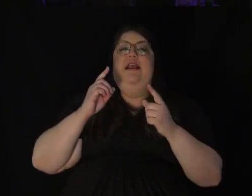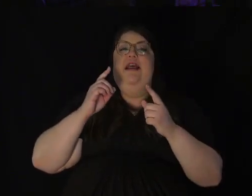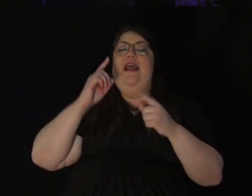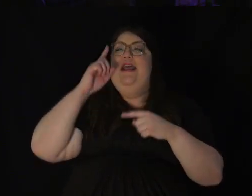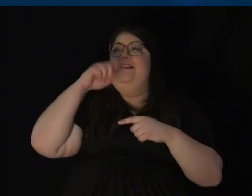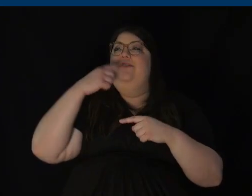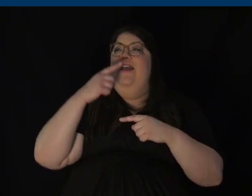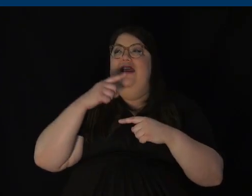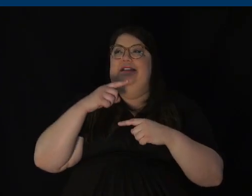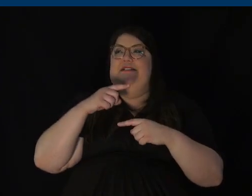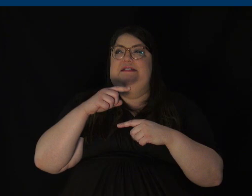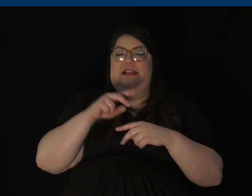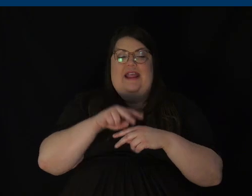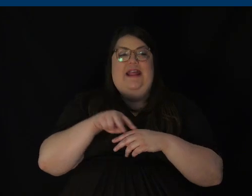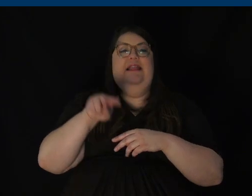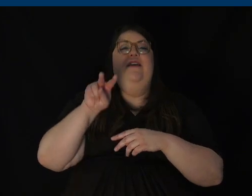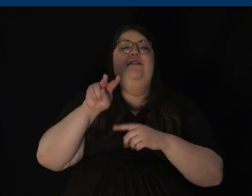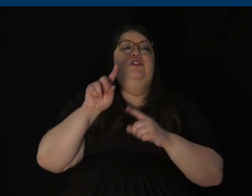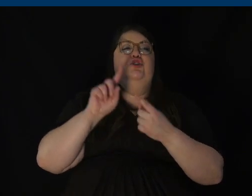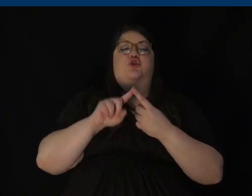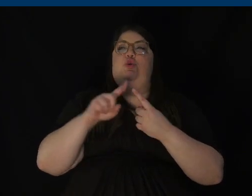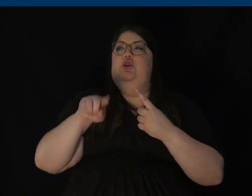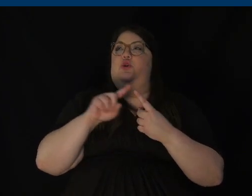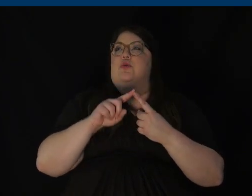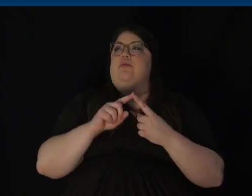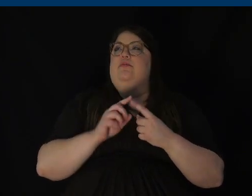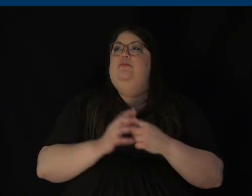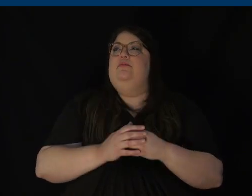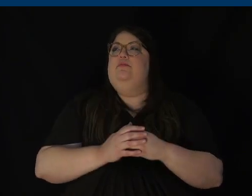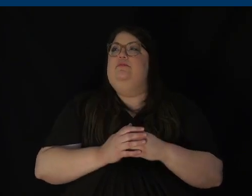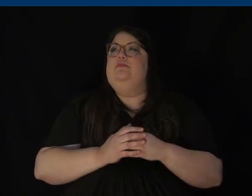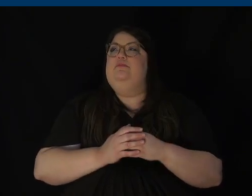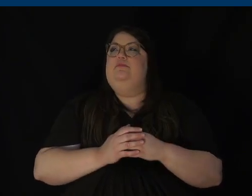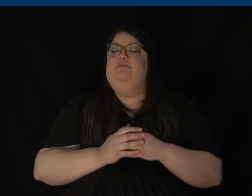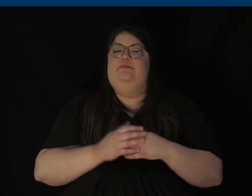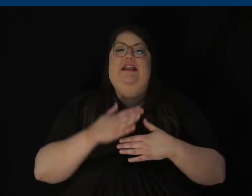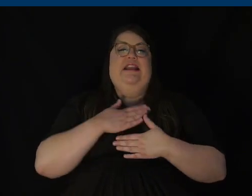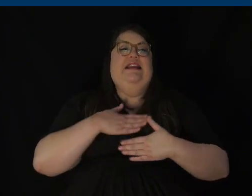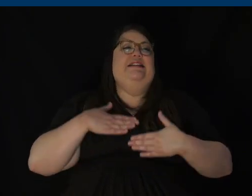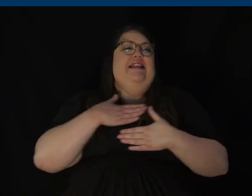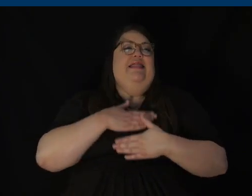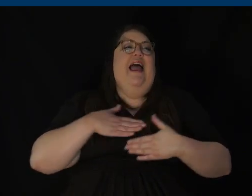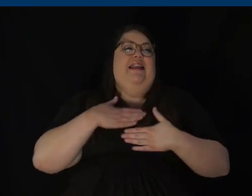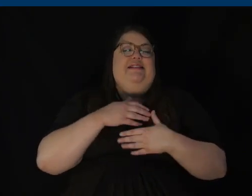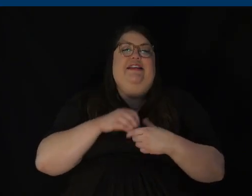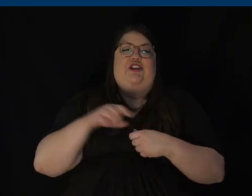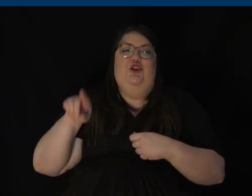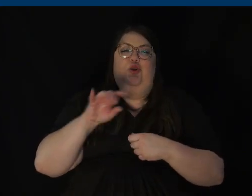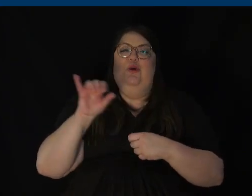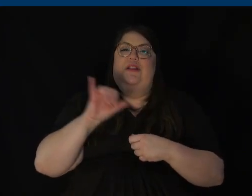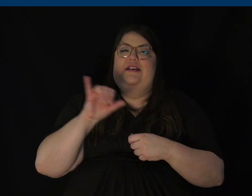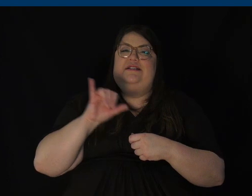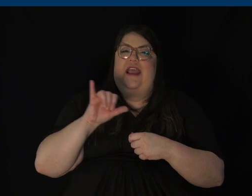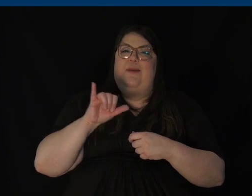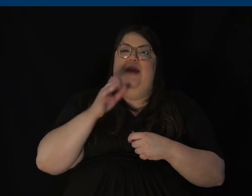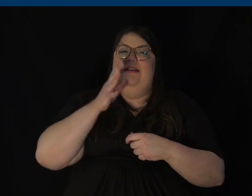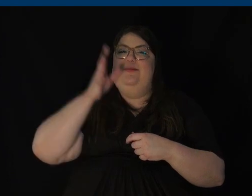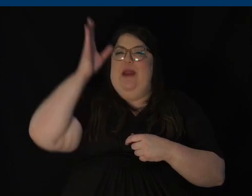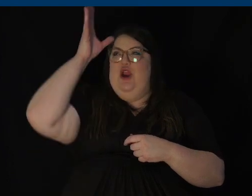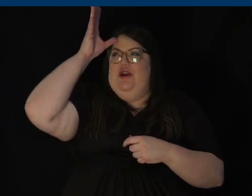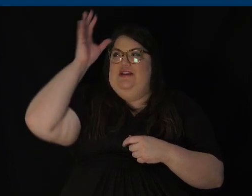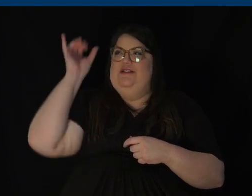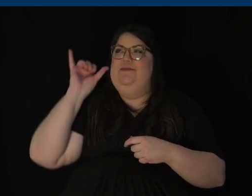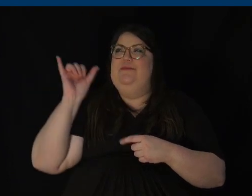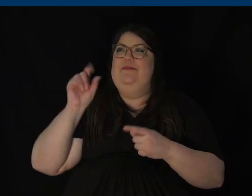you. He delights in you in a way that a parent delights in their children. Now, I've